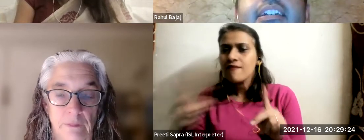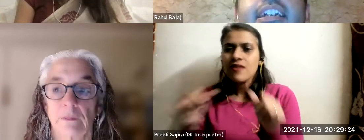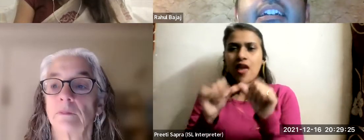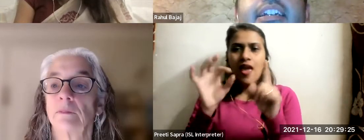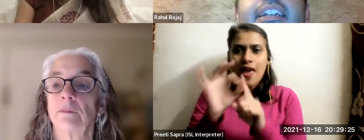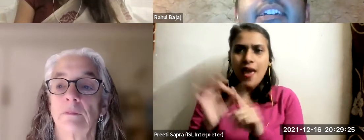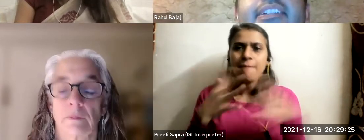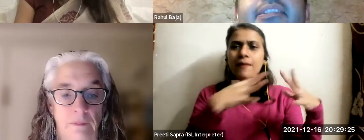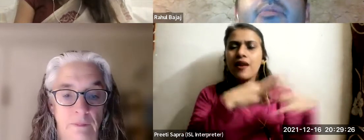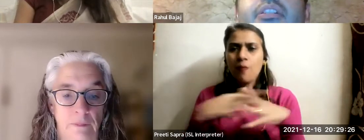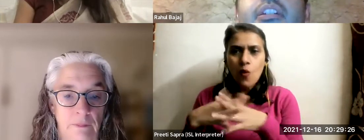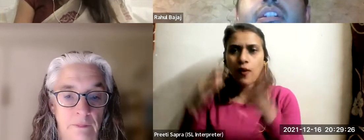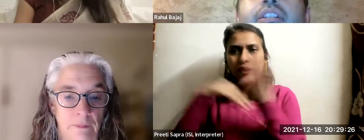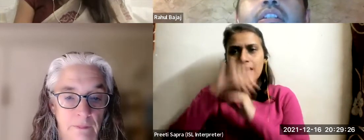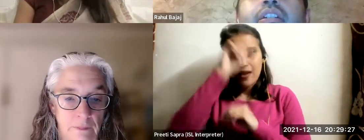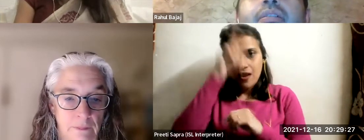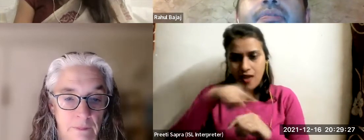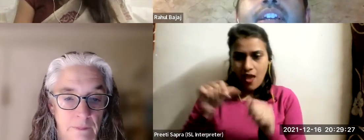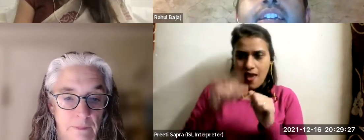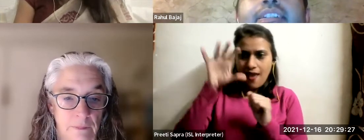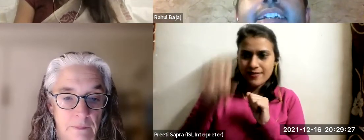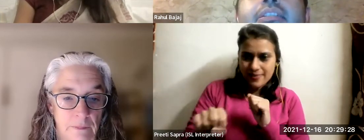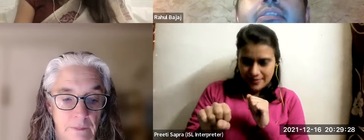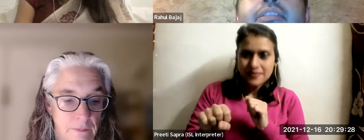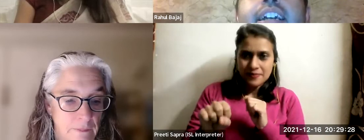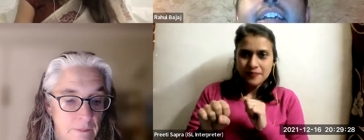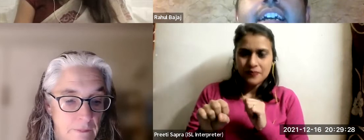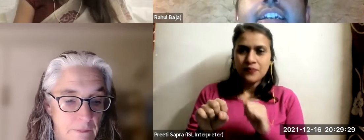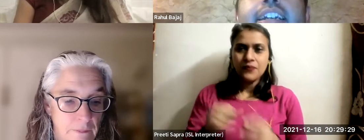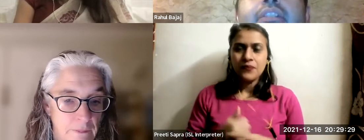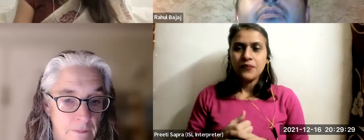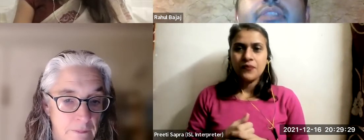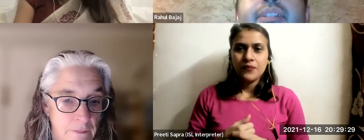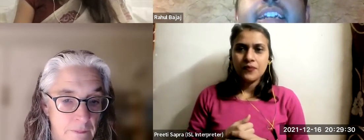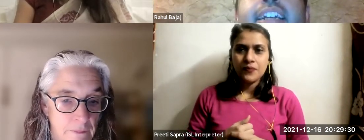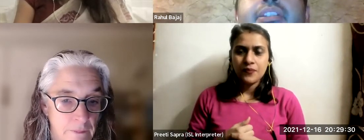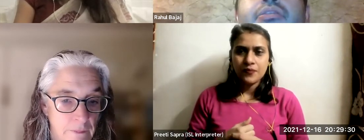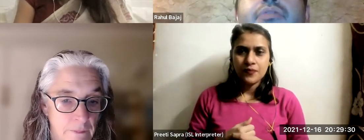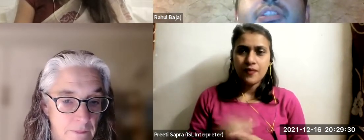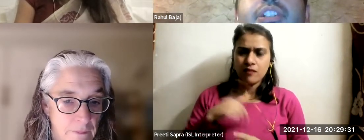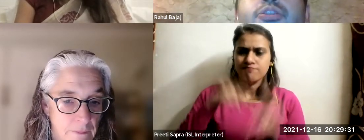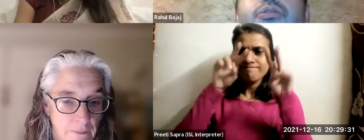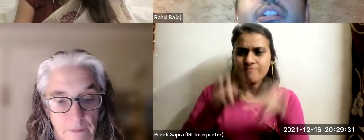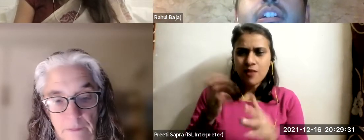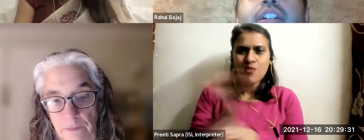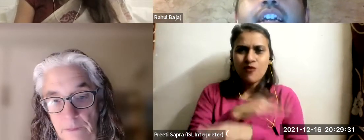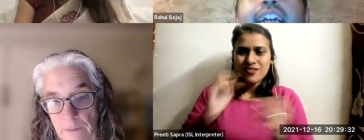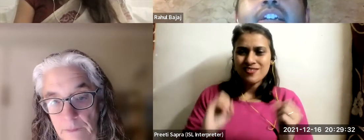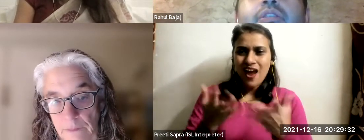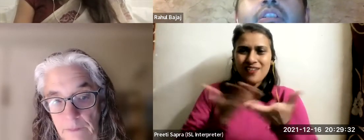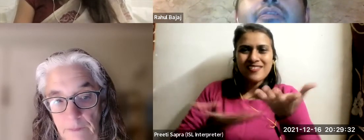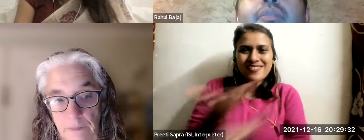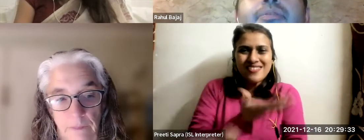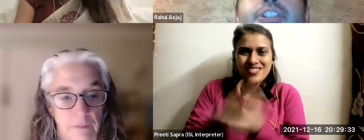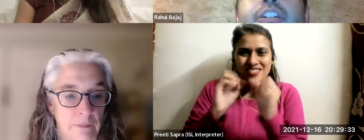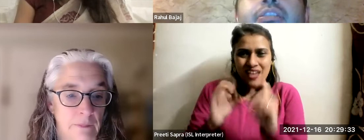in India that are inaccessible in the sectors I laid out when we began this conversation, and